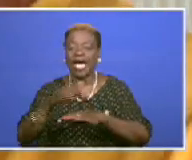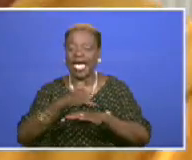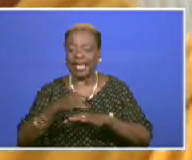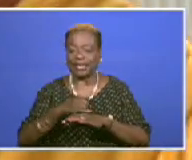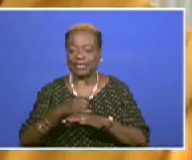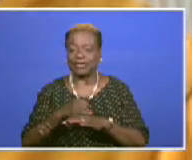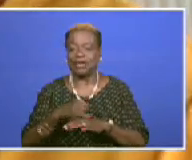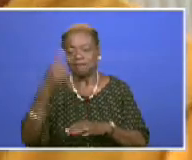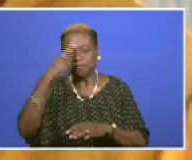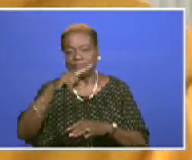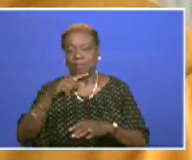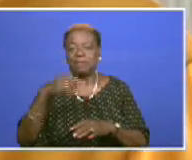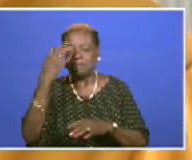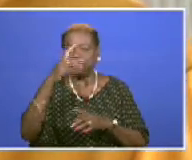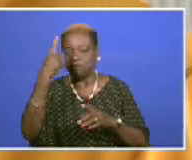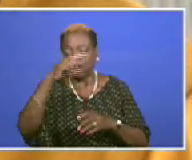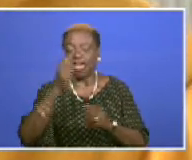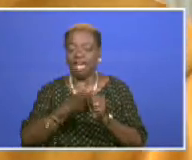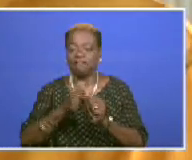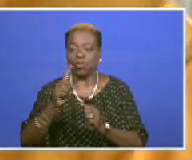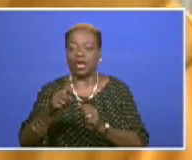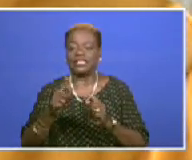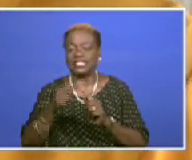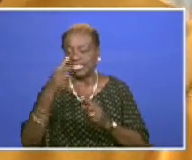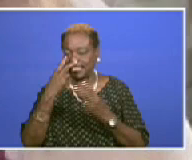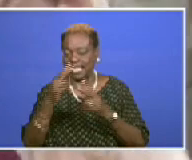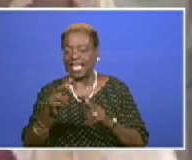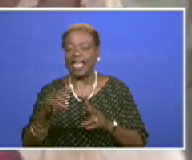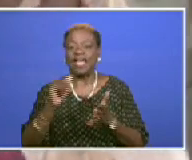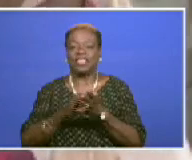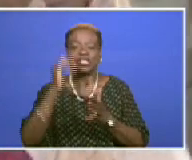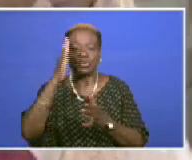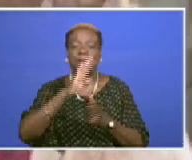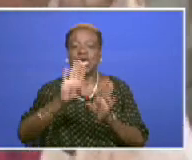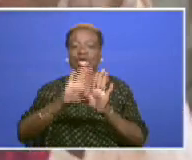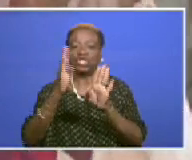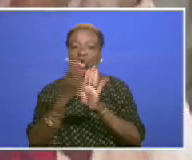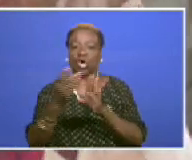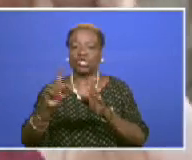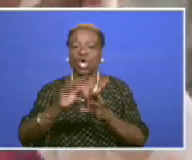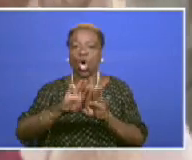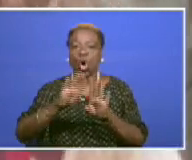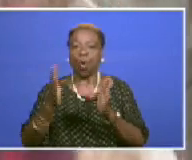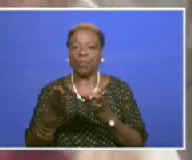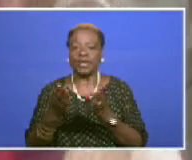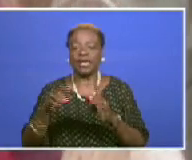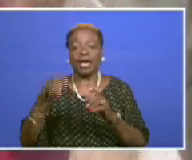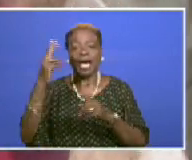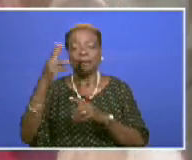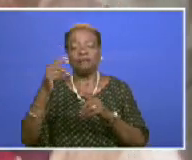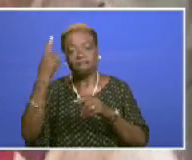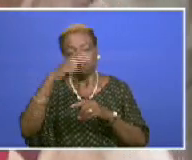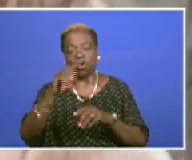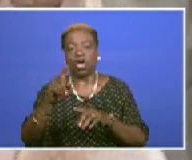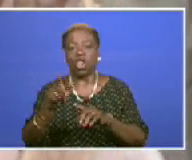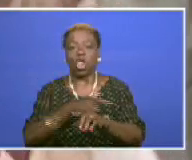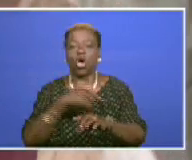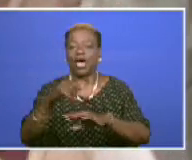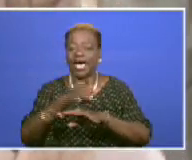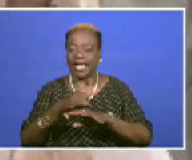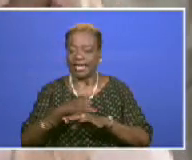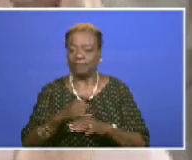to see it because that would be doors opening up for Long Island. We have a lot to offer, but we need to get the people here so